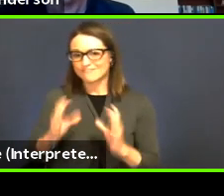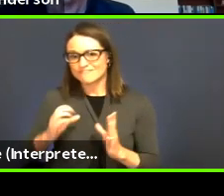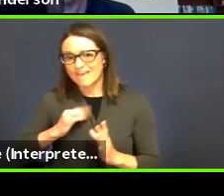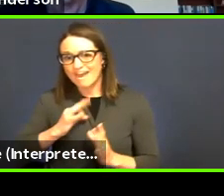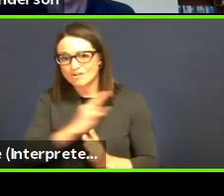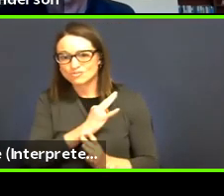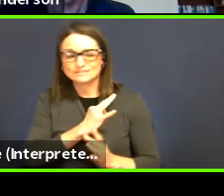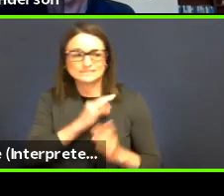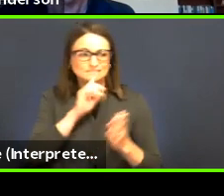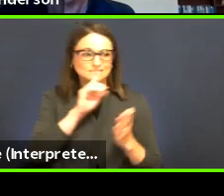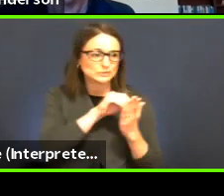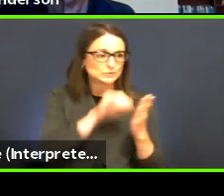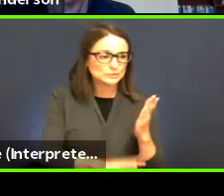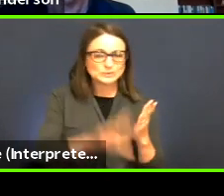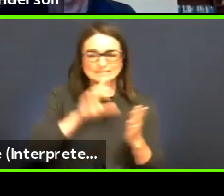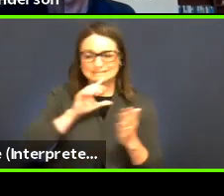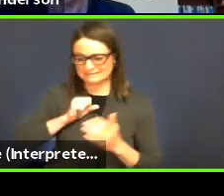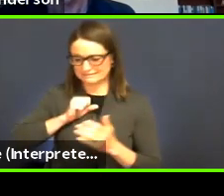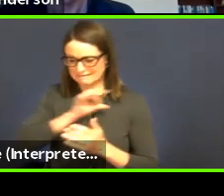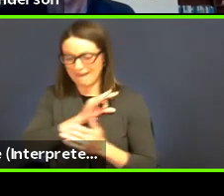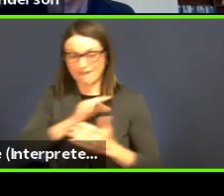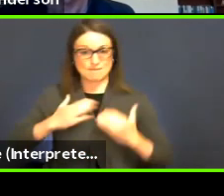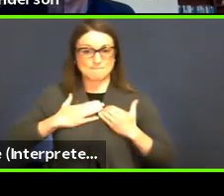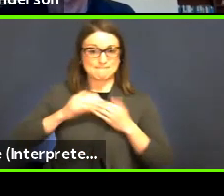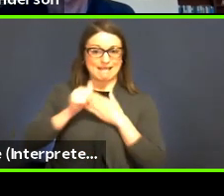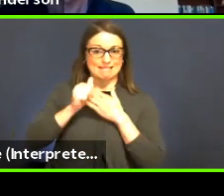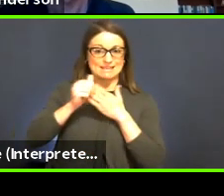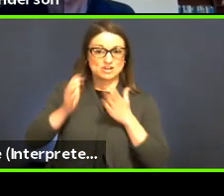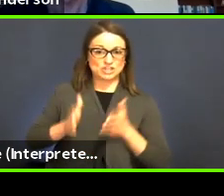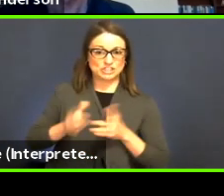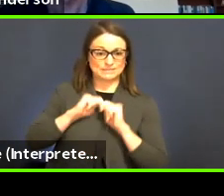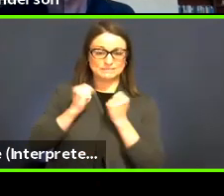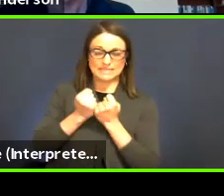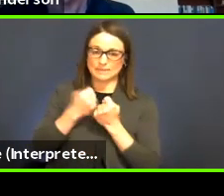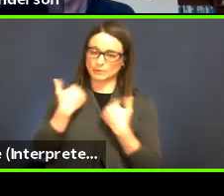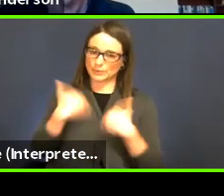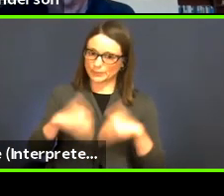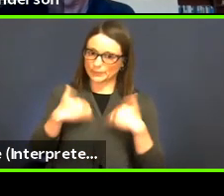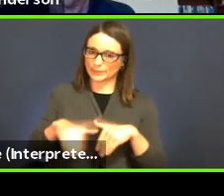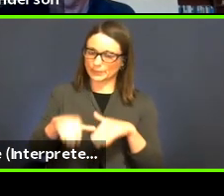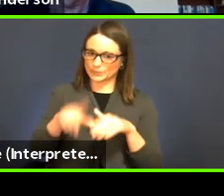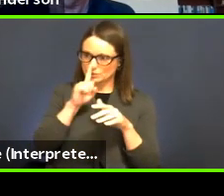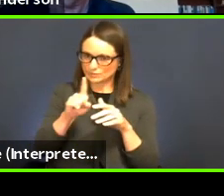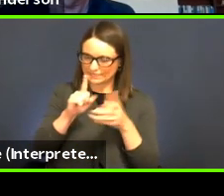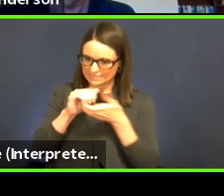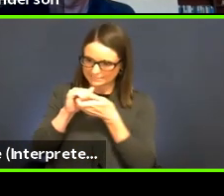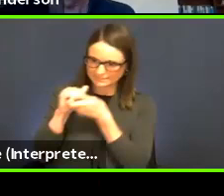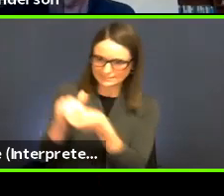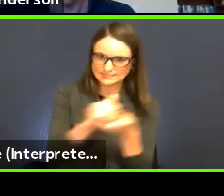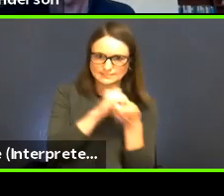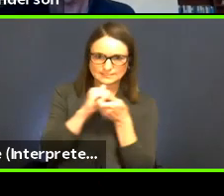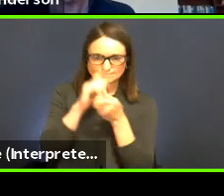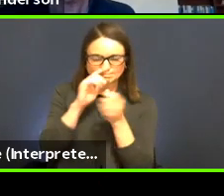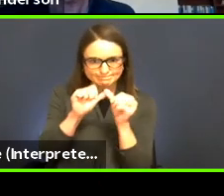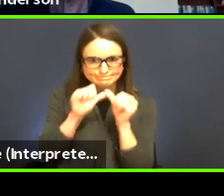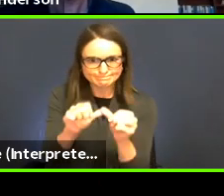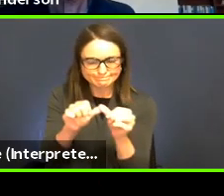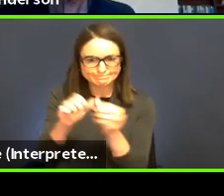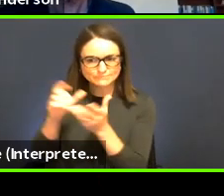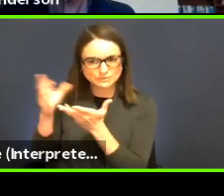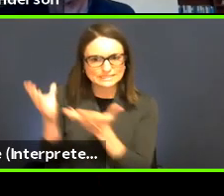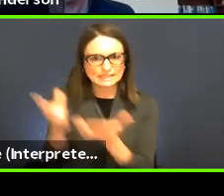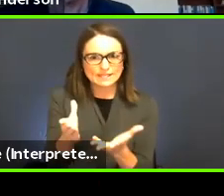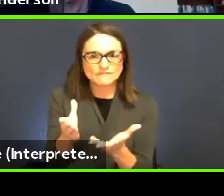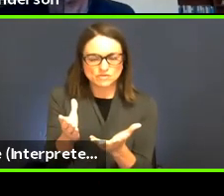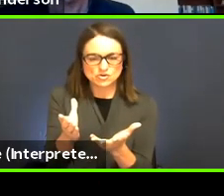staff, and my leadership team for coming together to ensure we could continue to deliver our academic mission